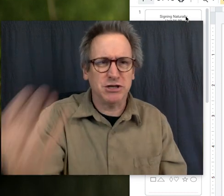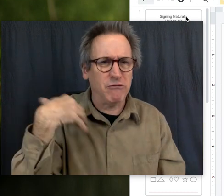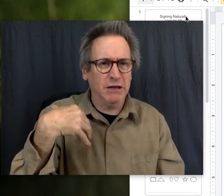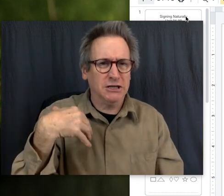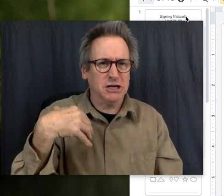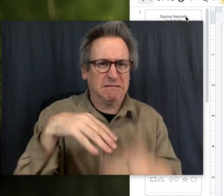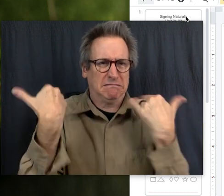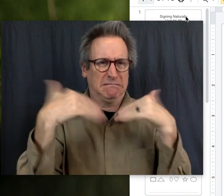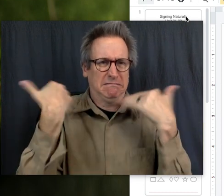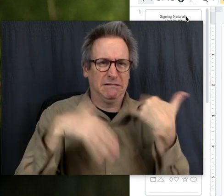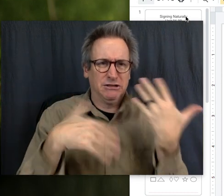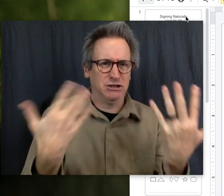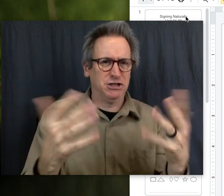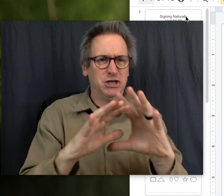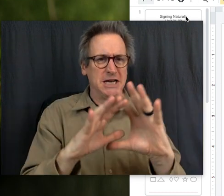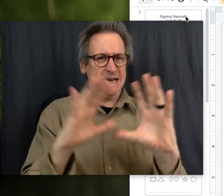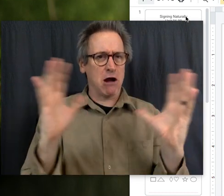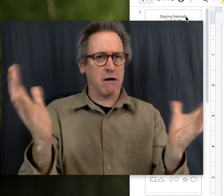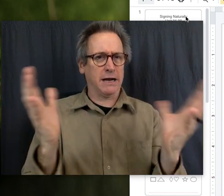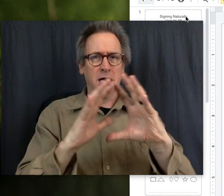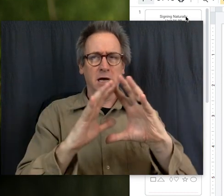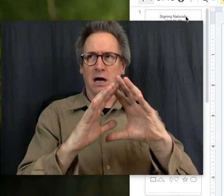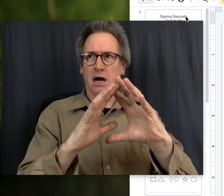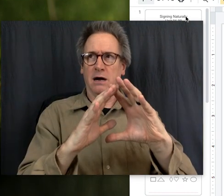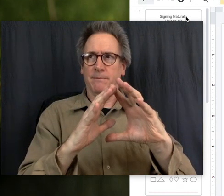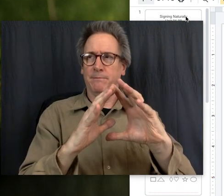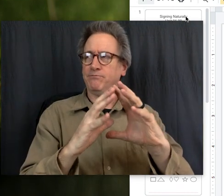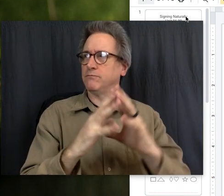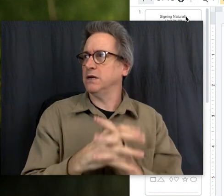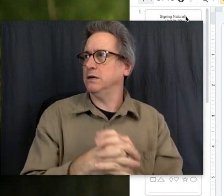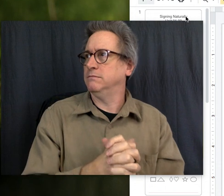are generally just generic,